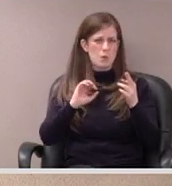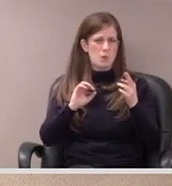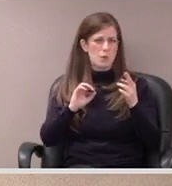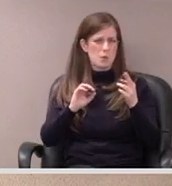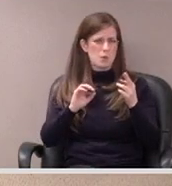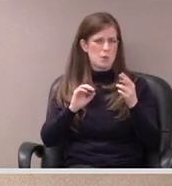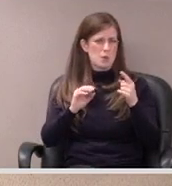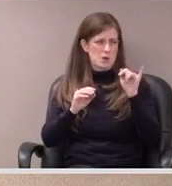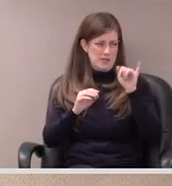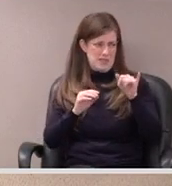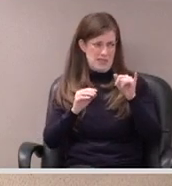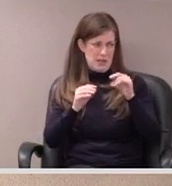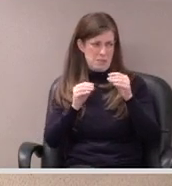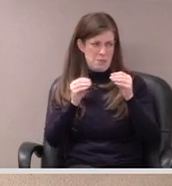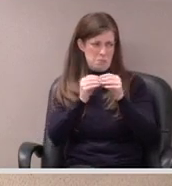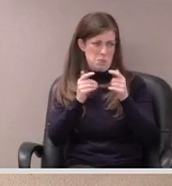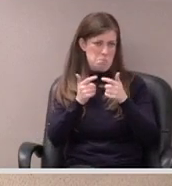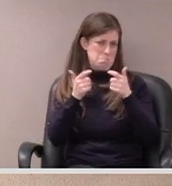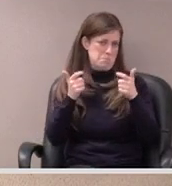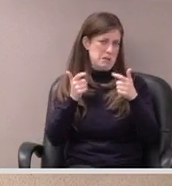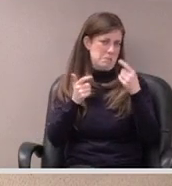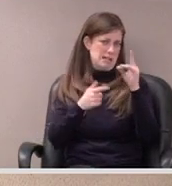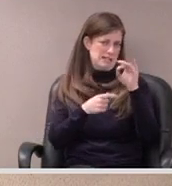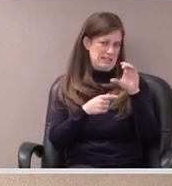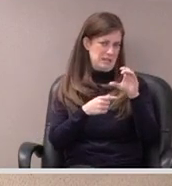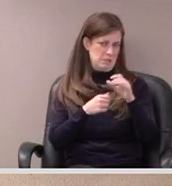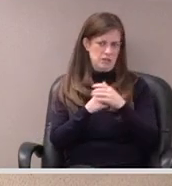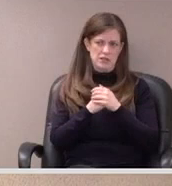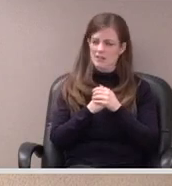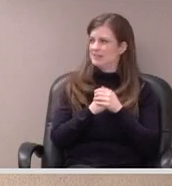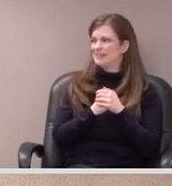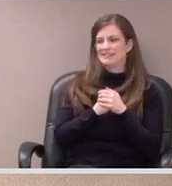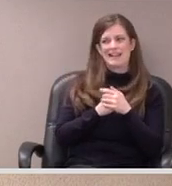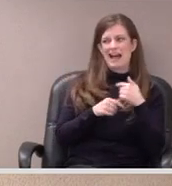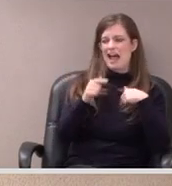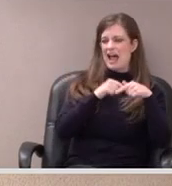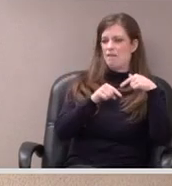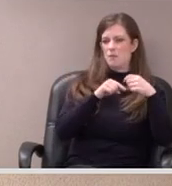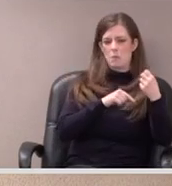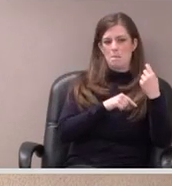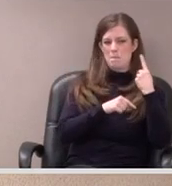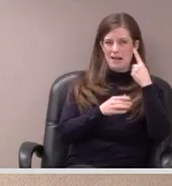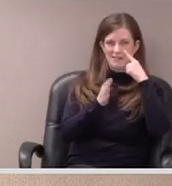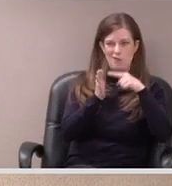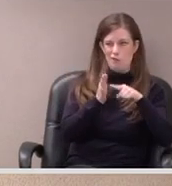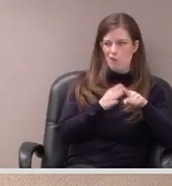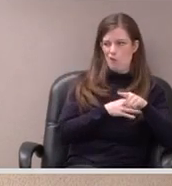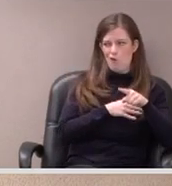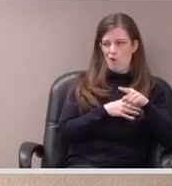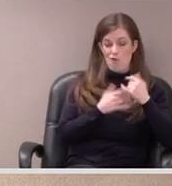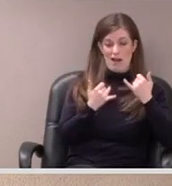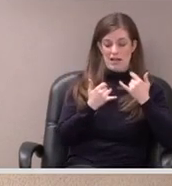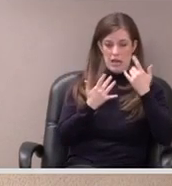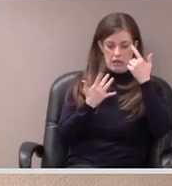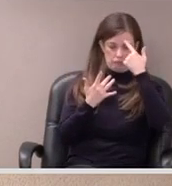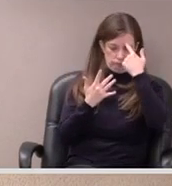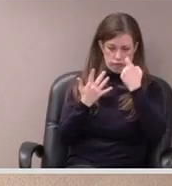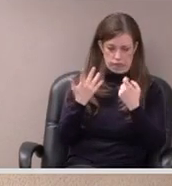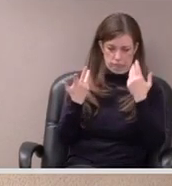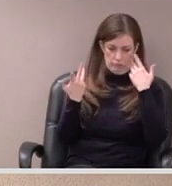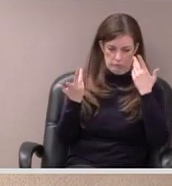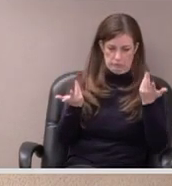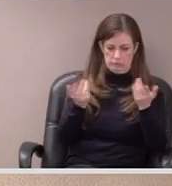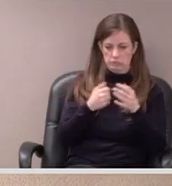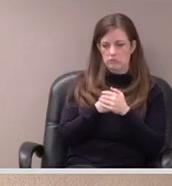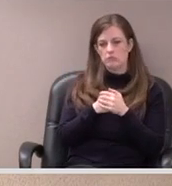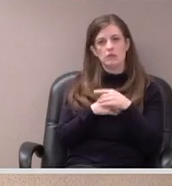by December? I'd have to go back and look, Ms. Duncan. I'm drawing a blank on that. All right. There, well,